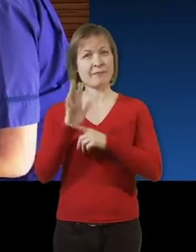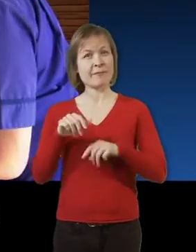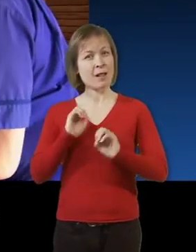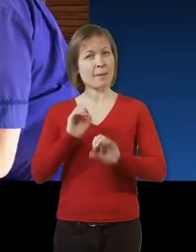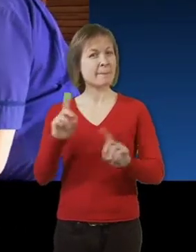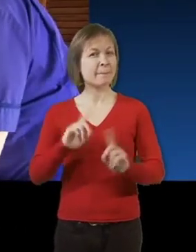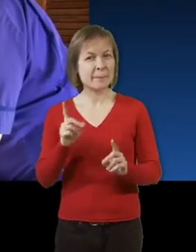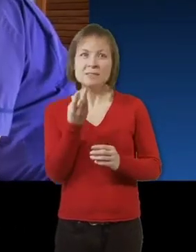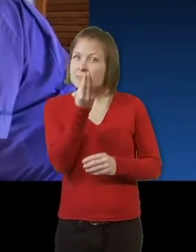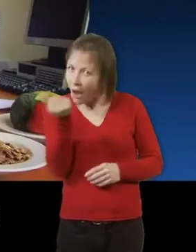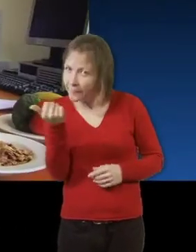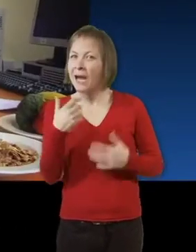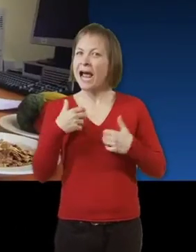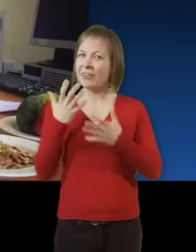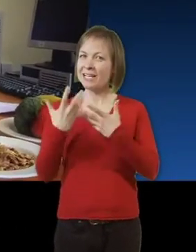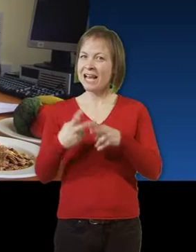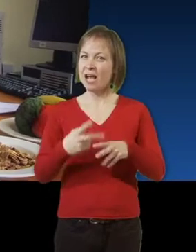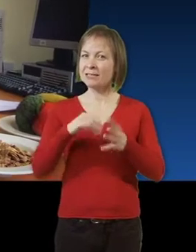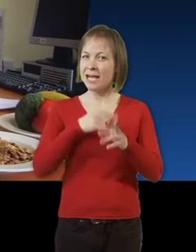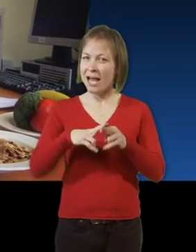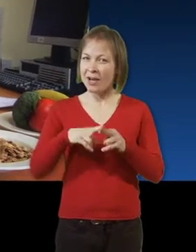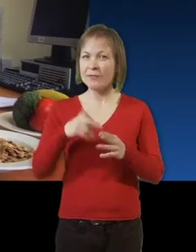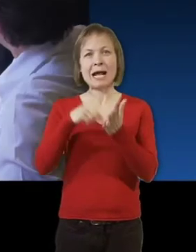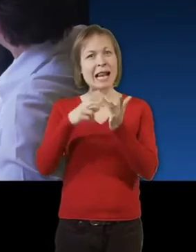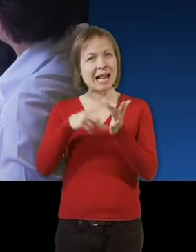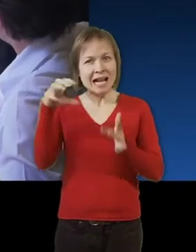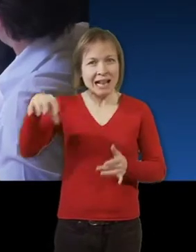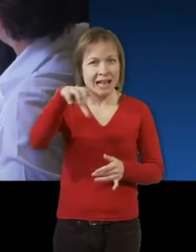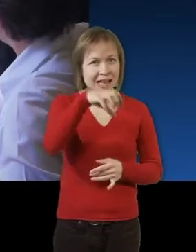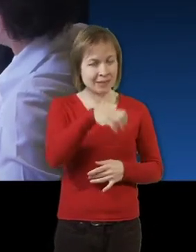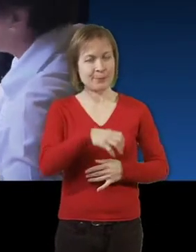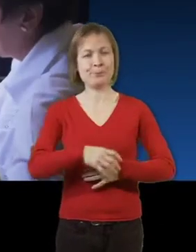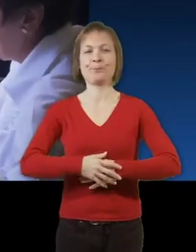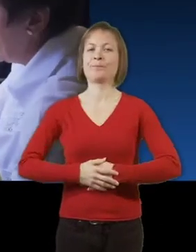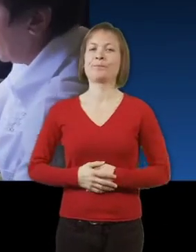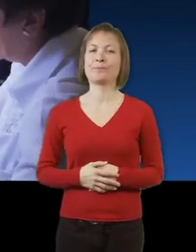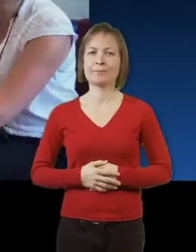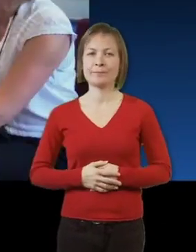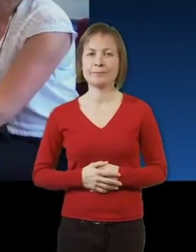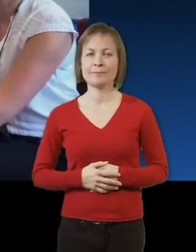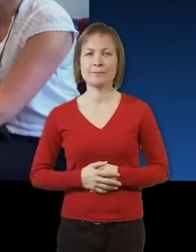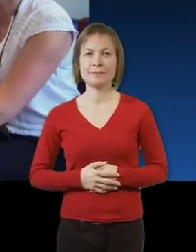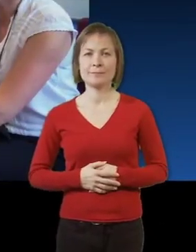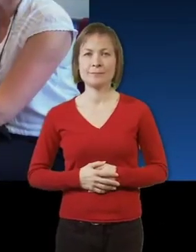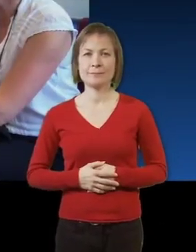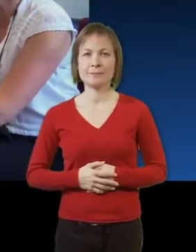This film tells you about some of the healthcare staff and clinics that provide these services.